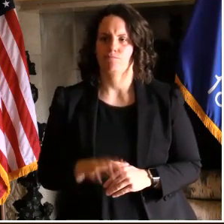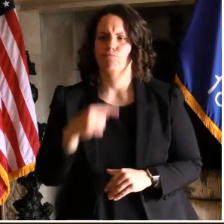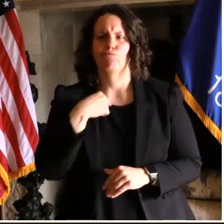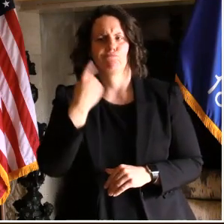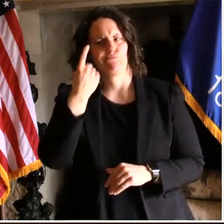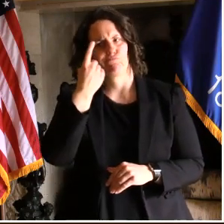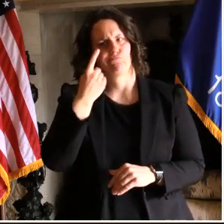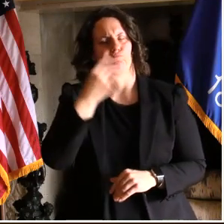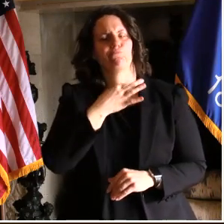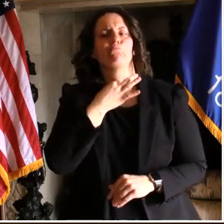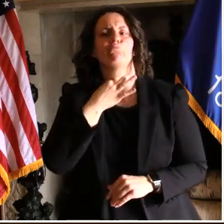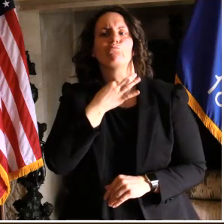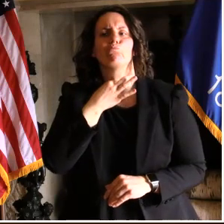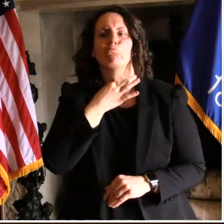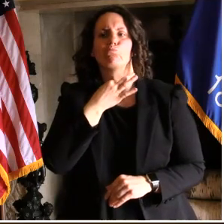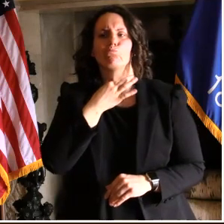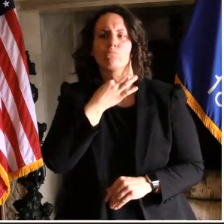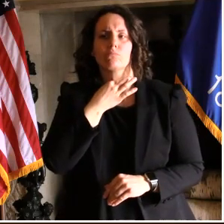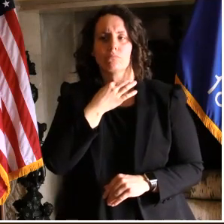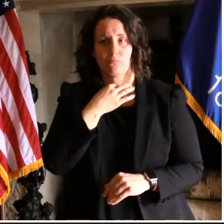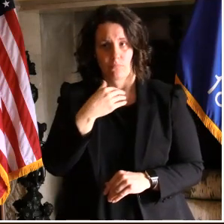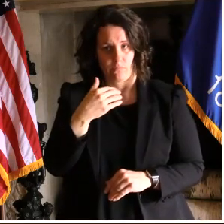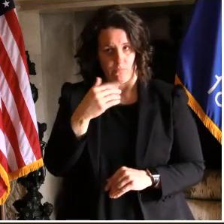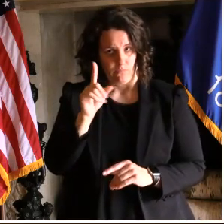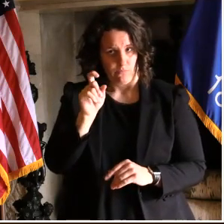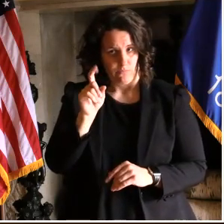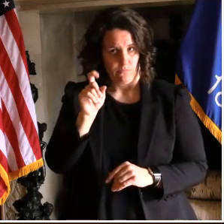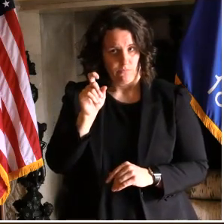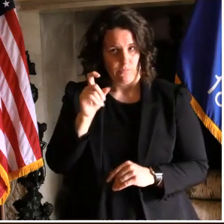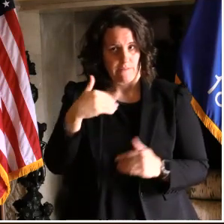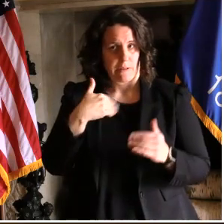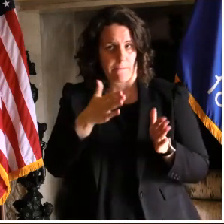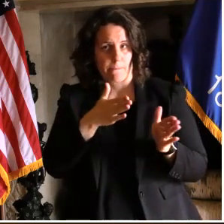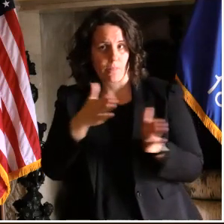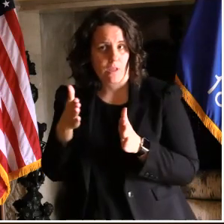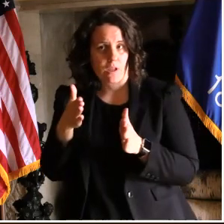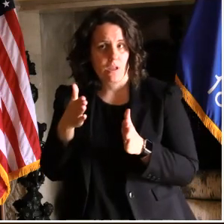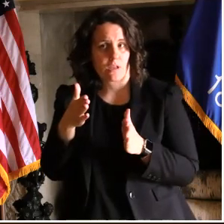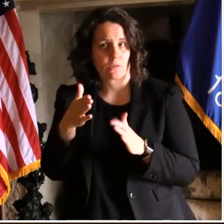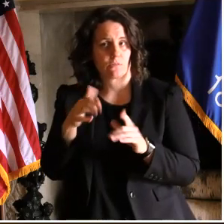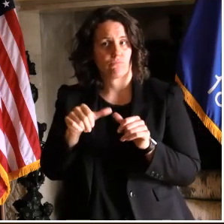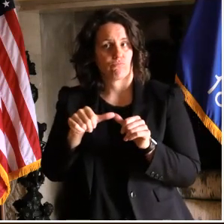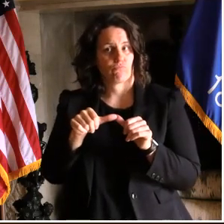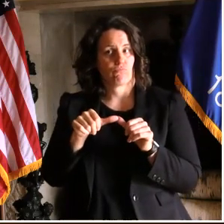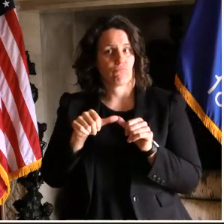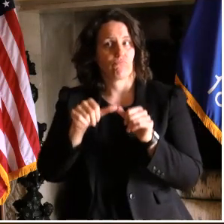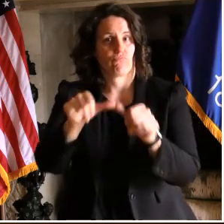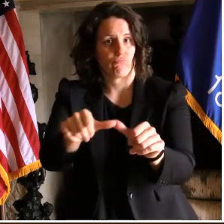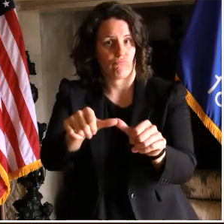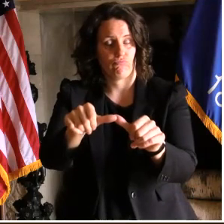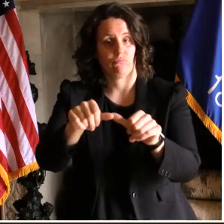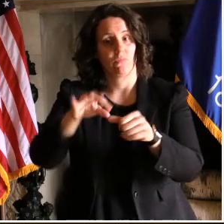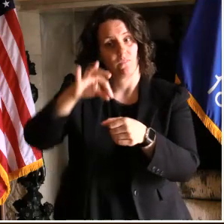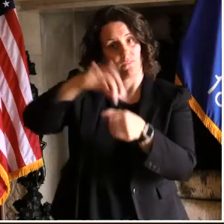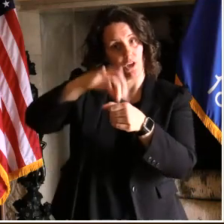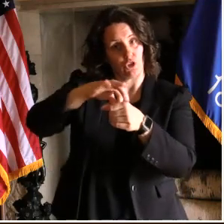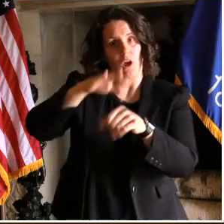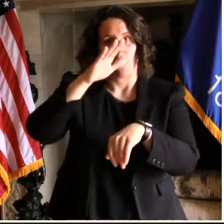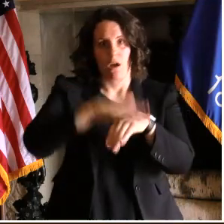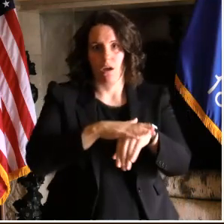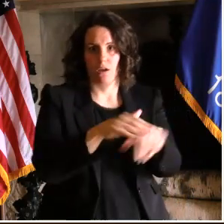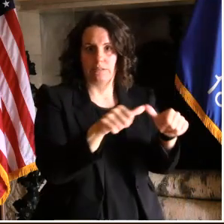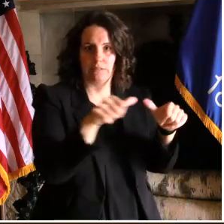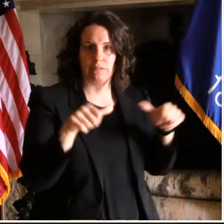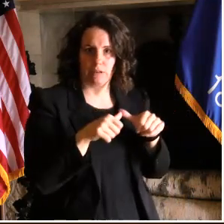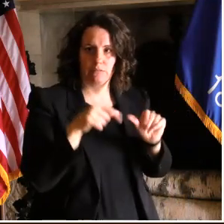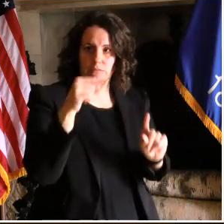the plan right now is to continue with the election on the 7th. I'm curious, we've kind of heard concerns from some poll workers